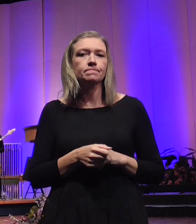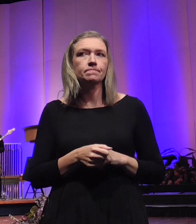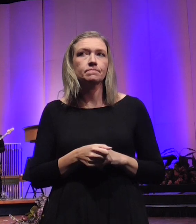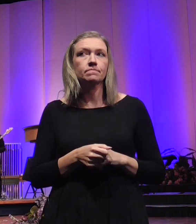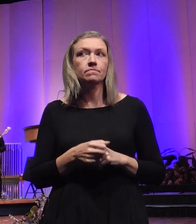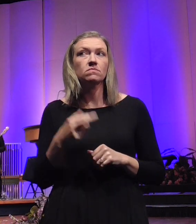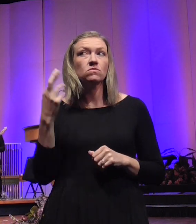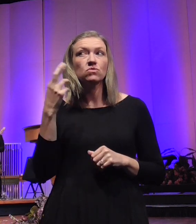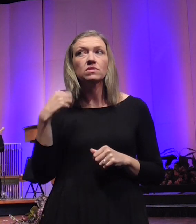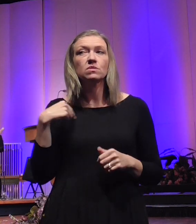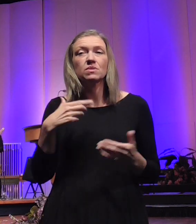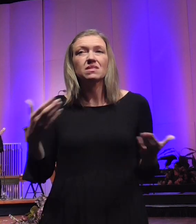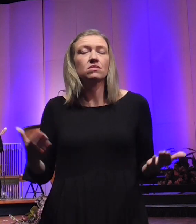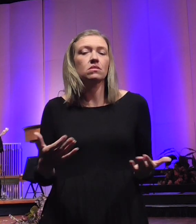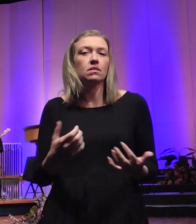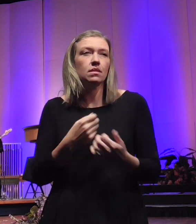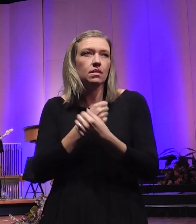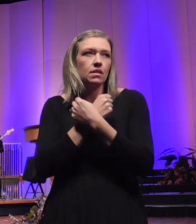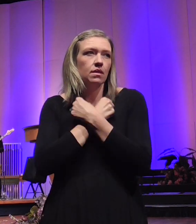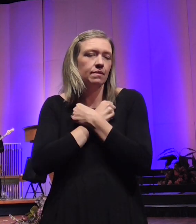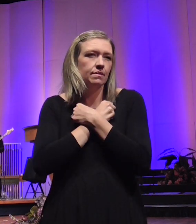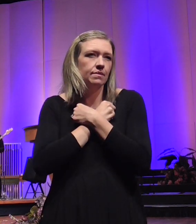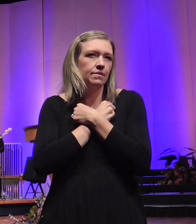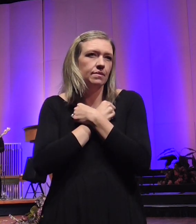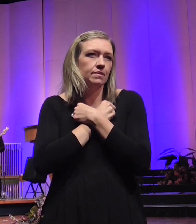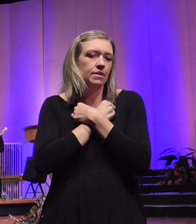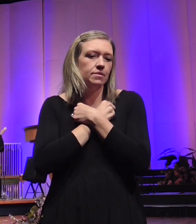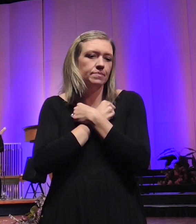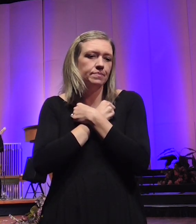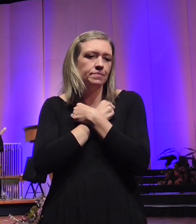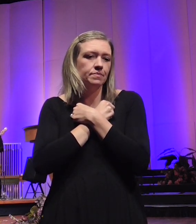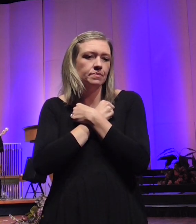We are here to love.